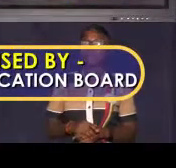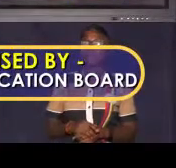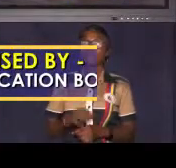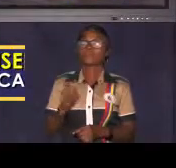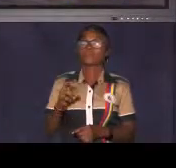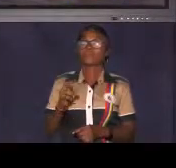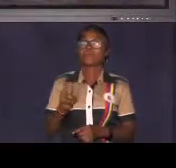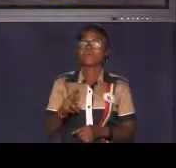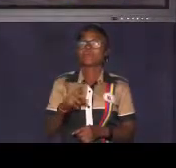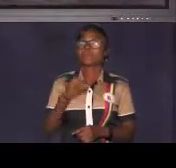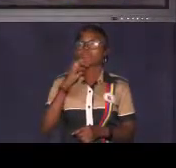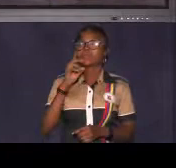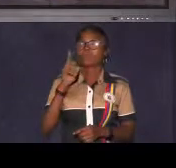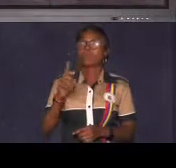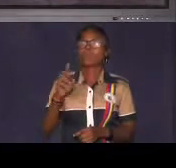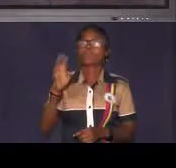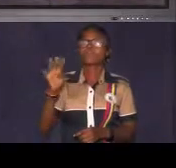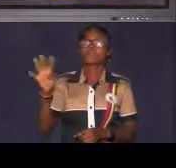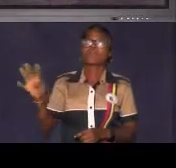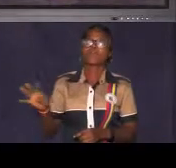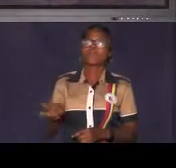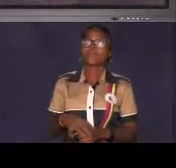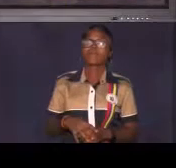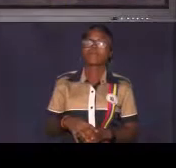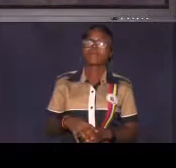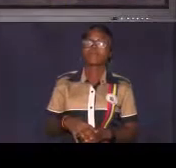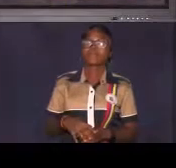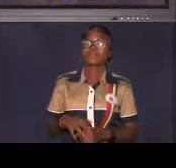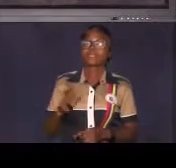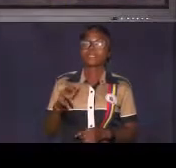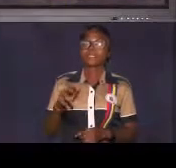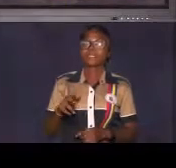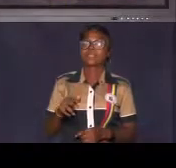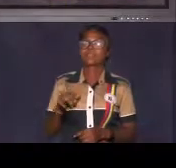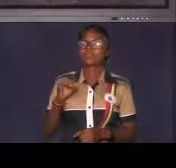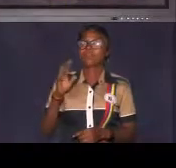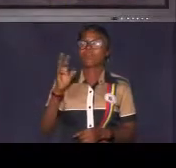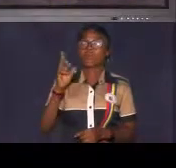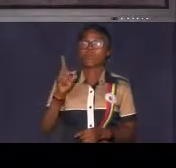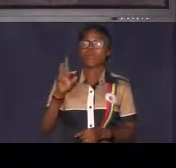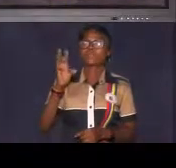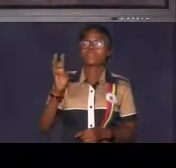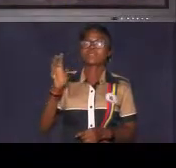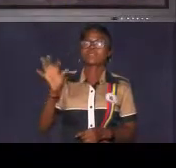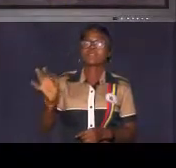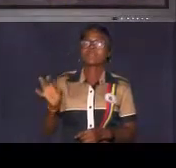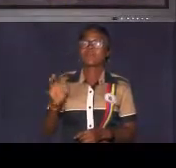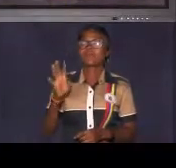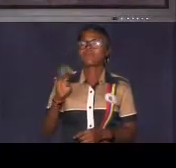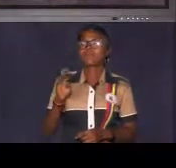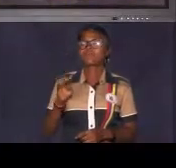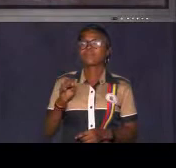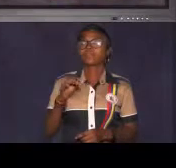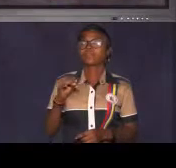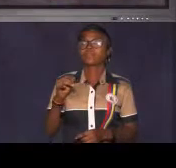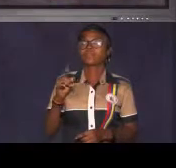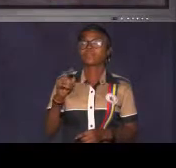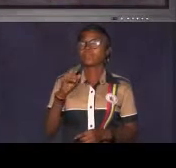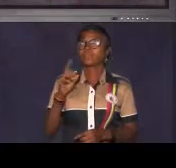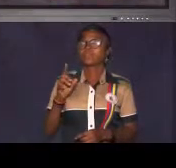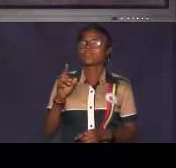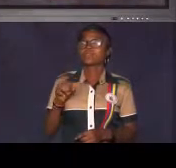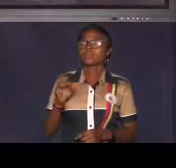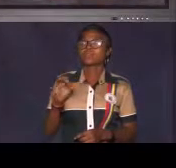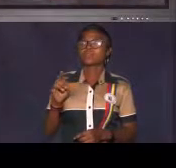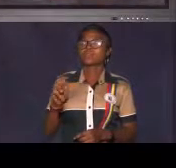squared is 121, 12 squared is 144. You should know up to that point. Now 13 squared is 169, 14 squared is